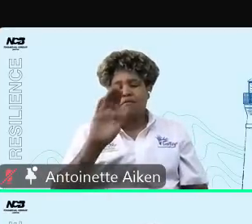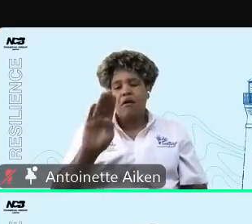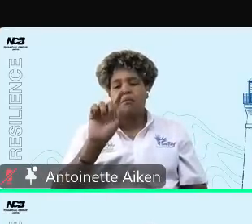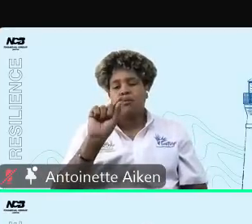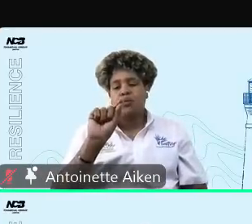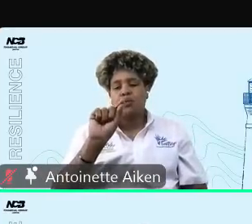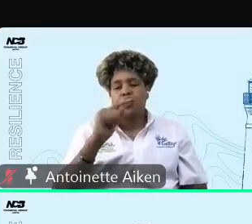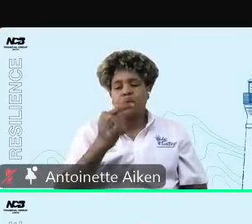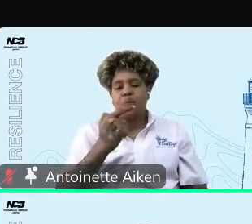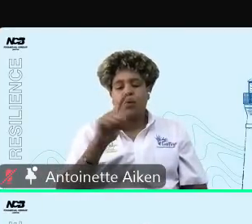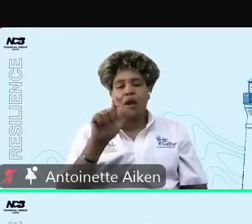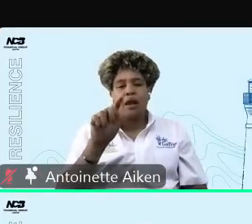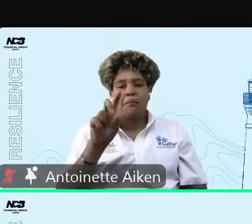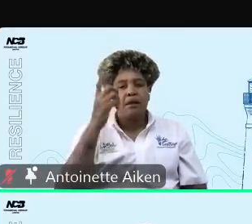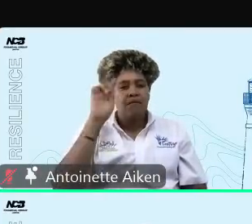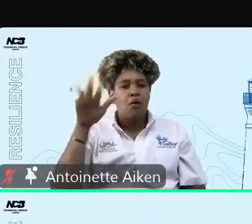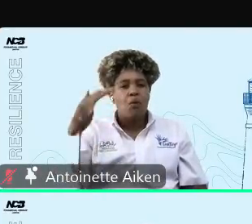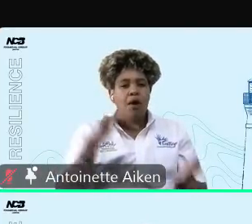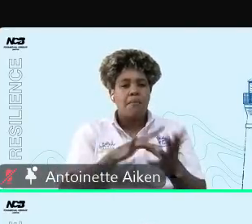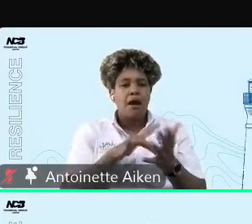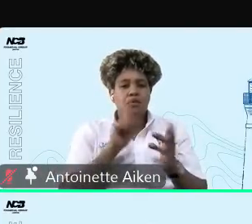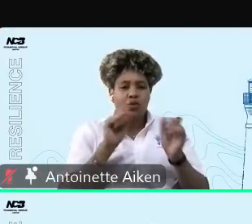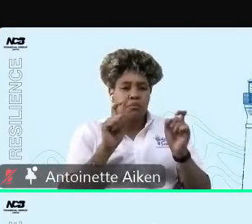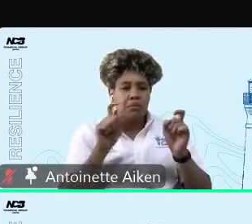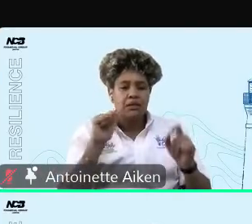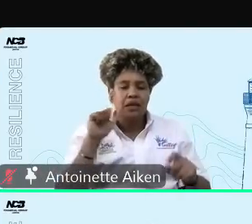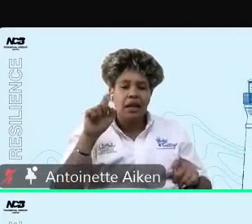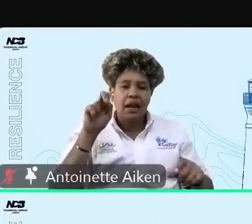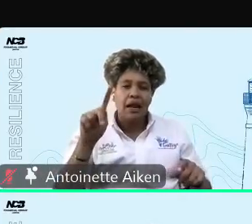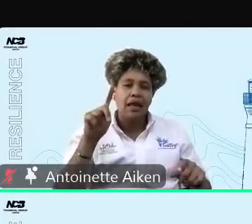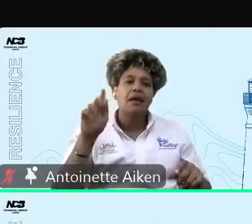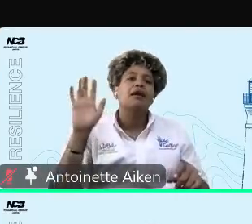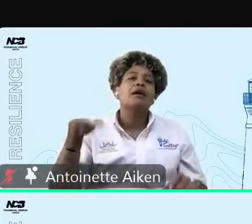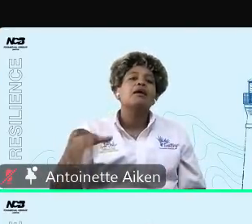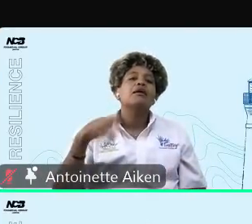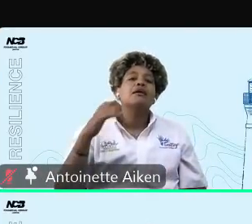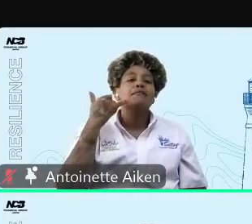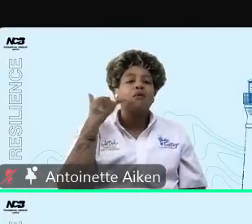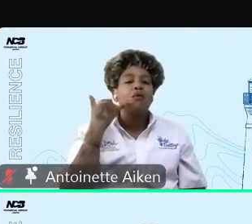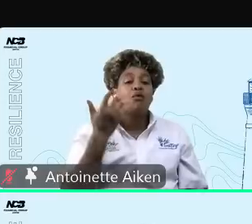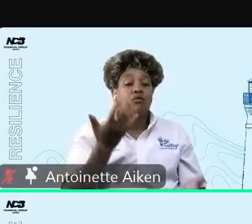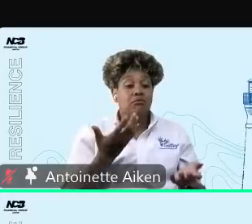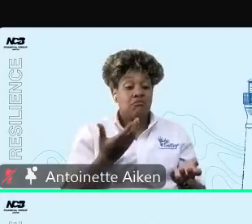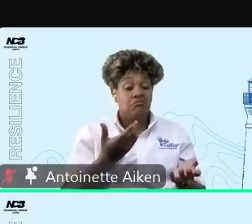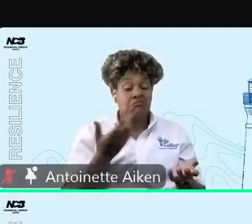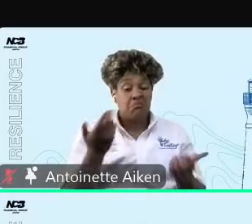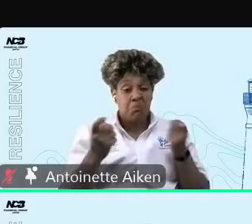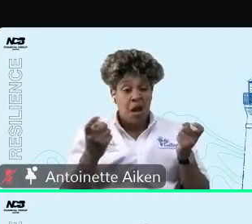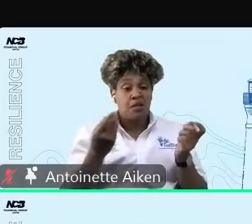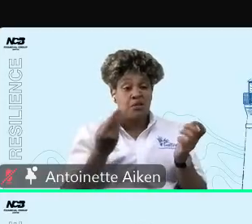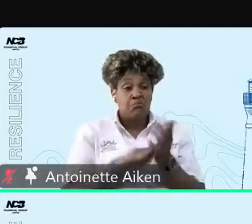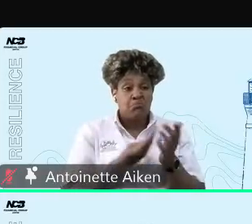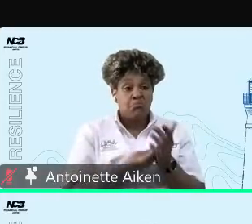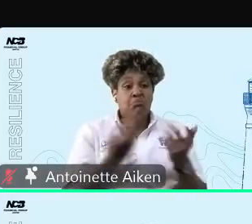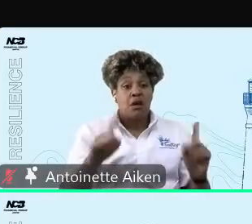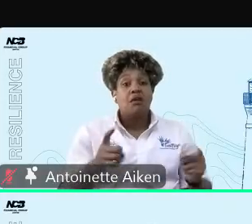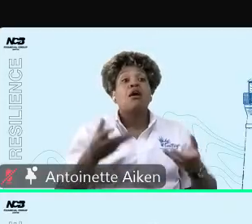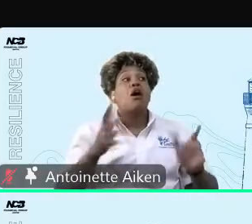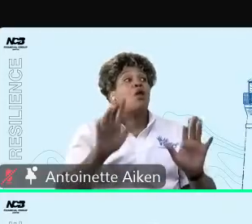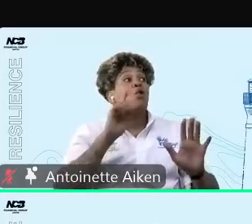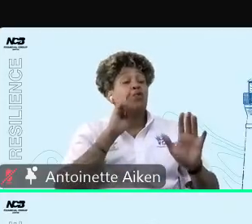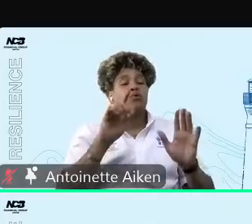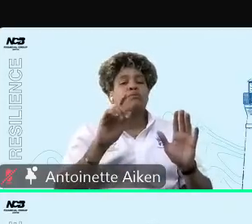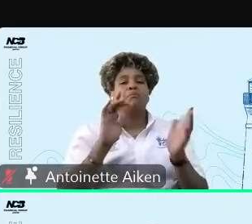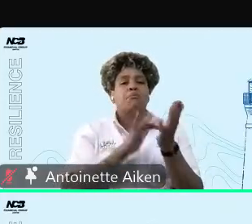Limited for the bank to manage the Link mobile wallet. The objective is to leverage the bank's